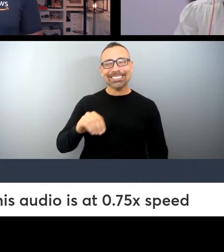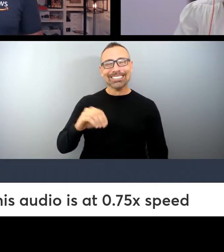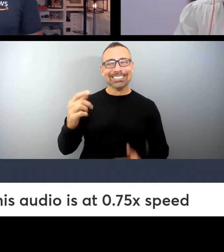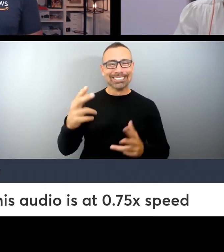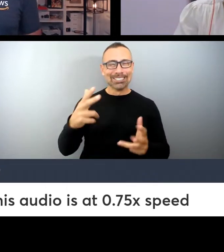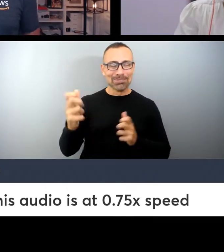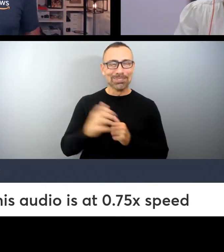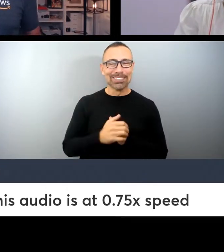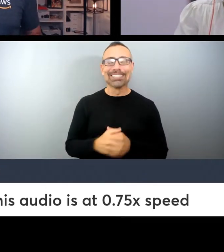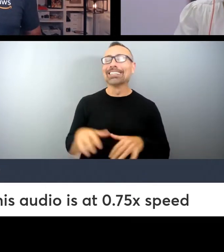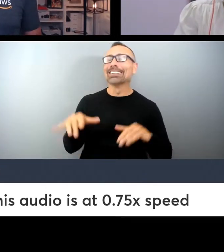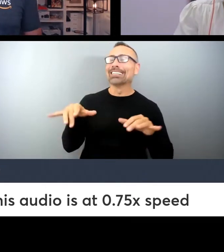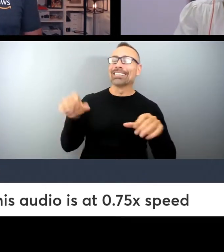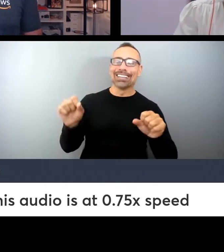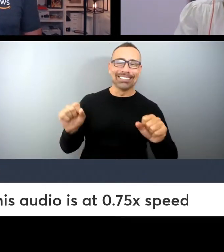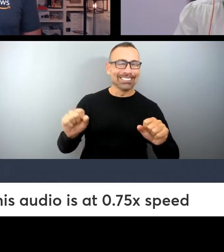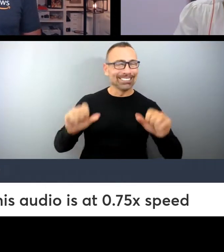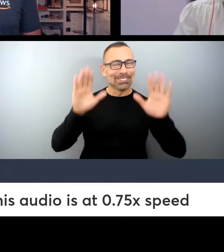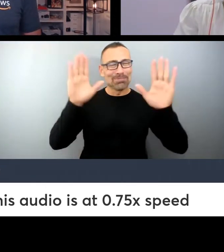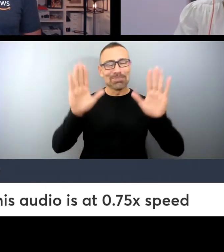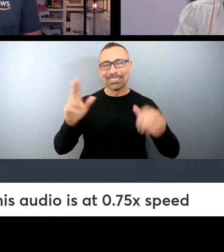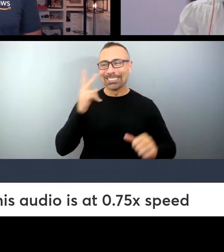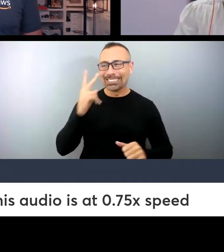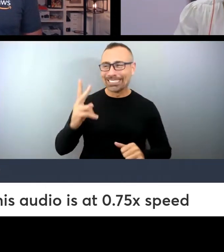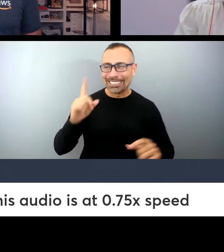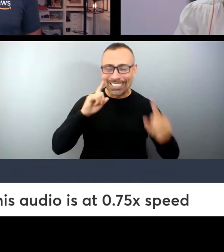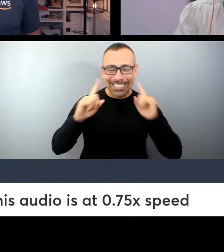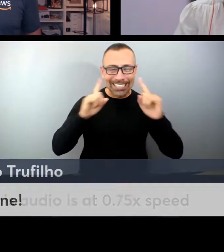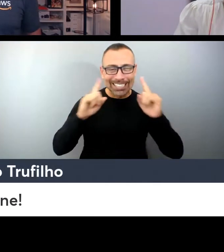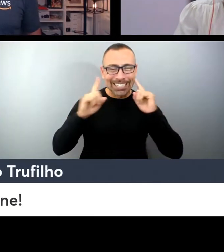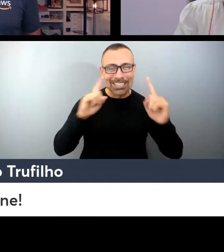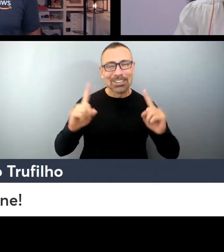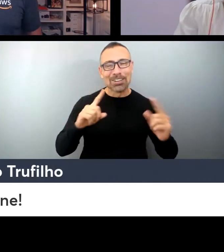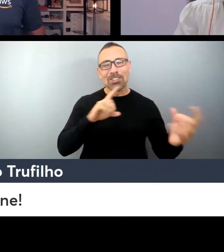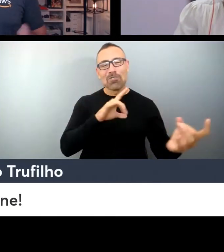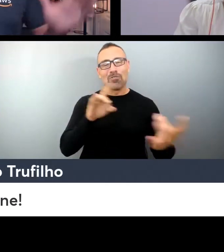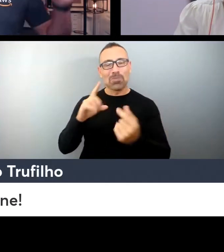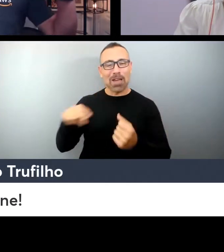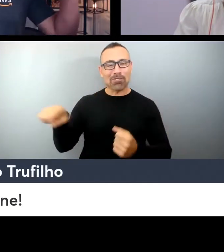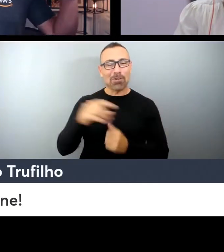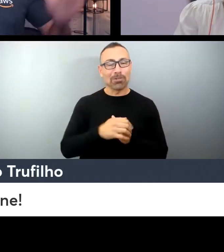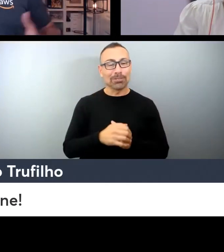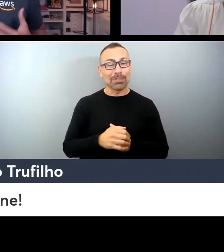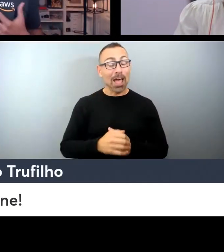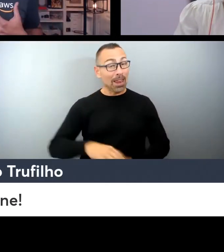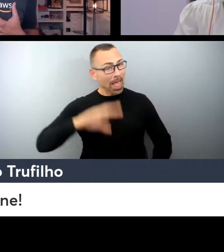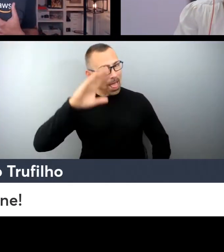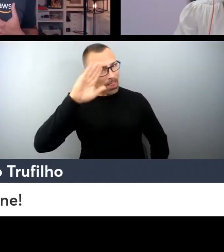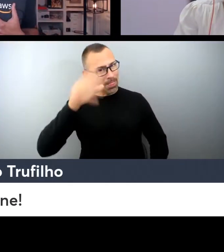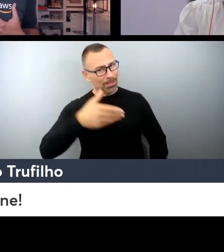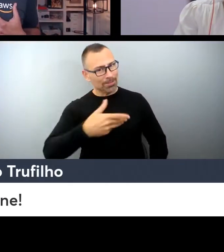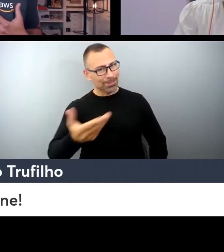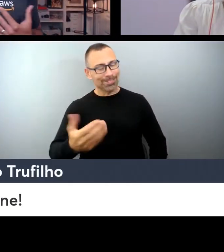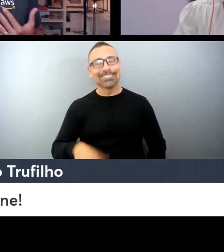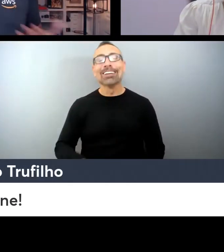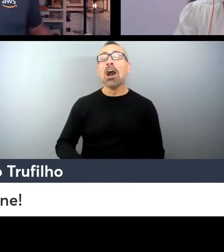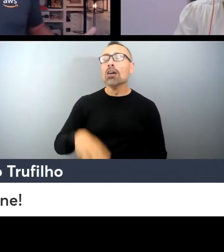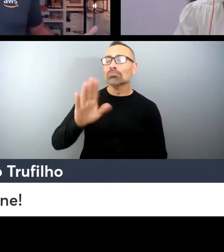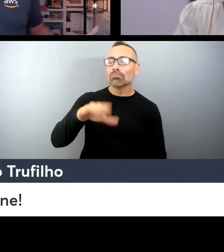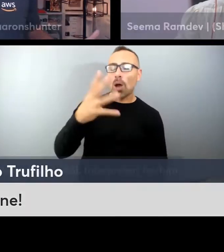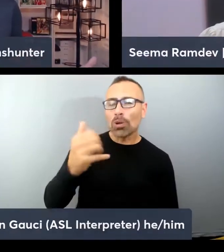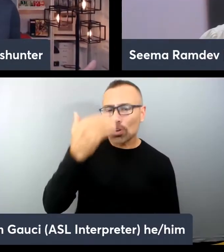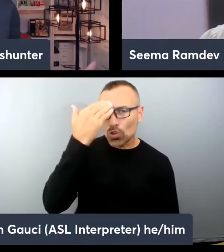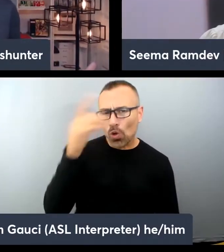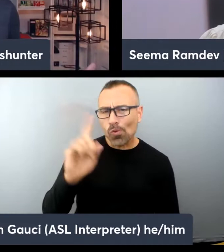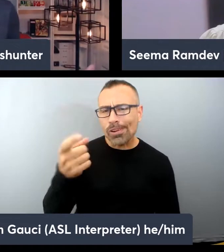see and hear all the feedback from everyone. So thank you for letting us know. And hello, everyone. So hello, tell us where you're from. I'm from